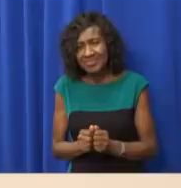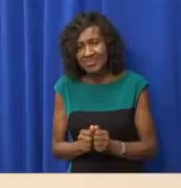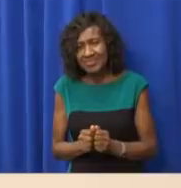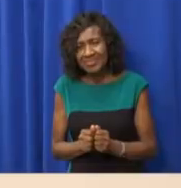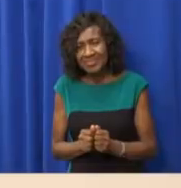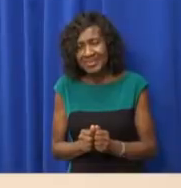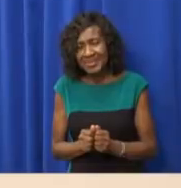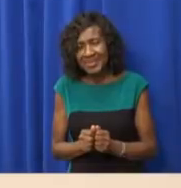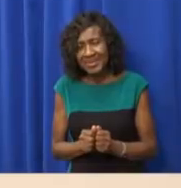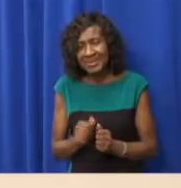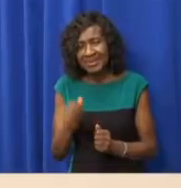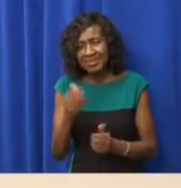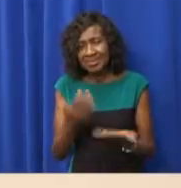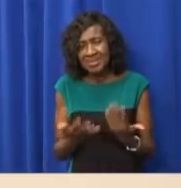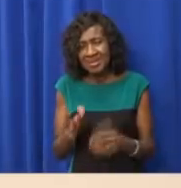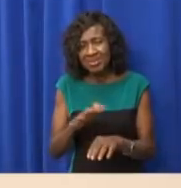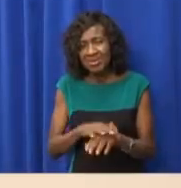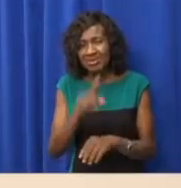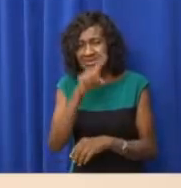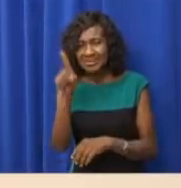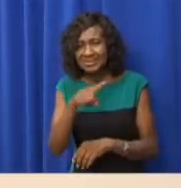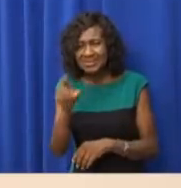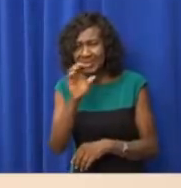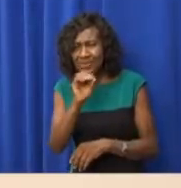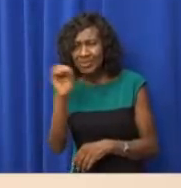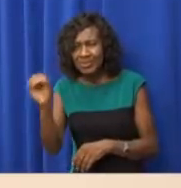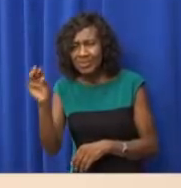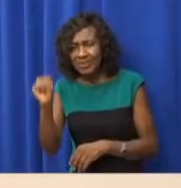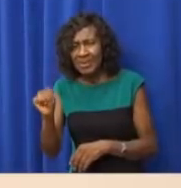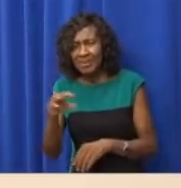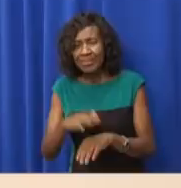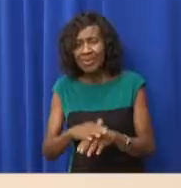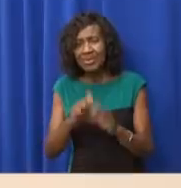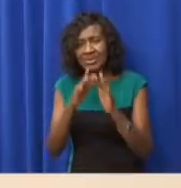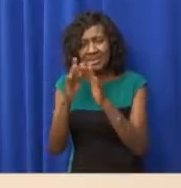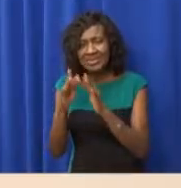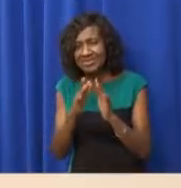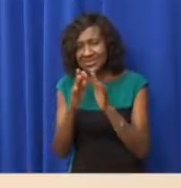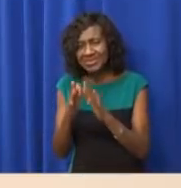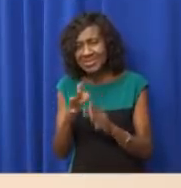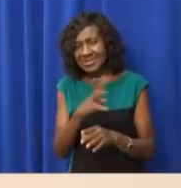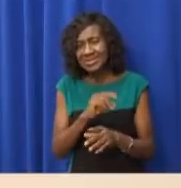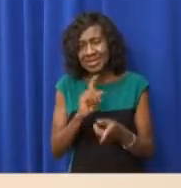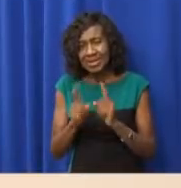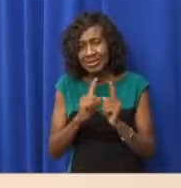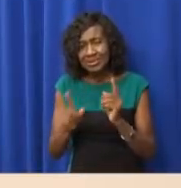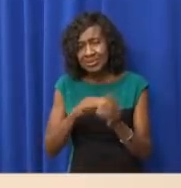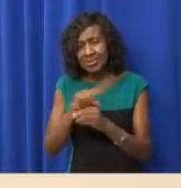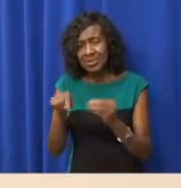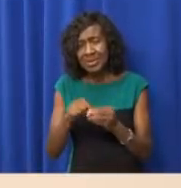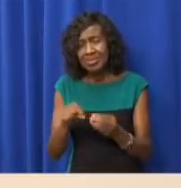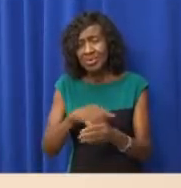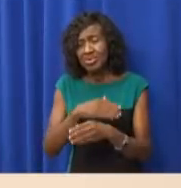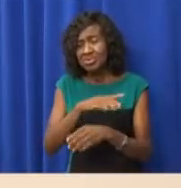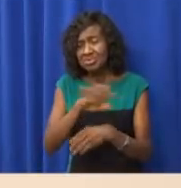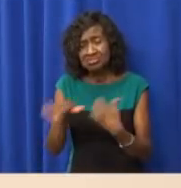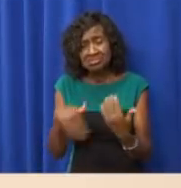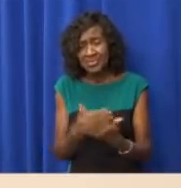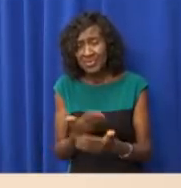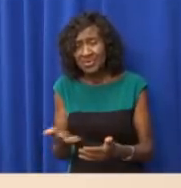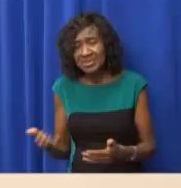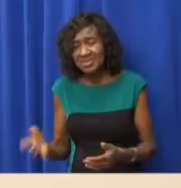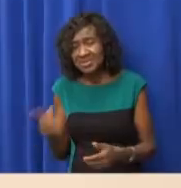Zoom, and we talk through about the broad swath of issues that are existing, and things